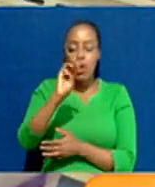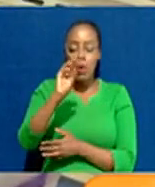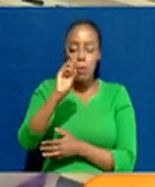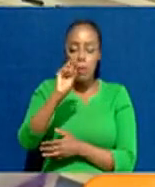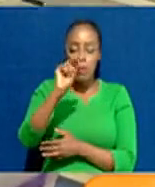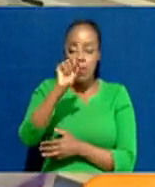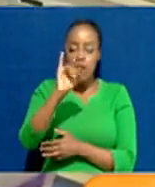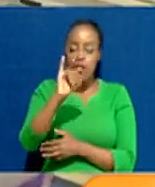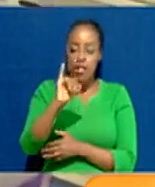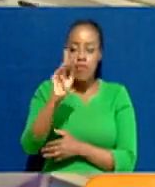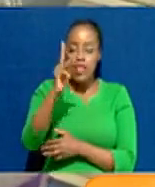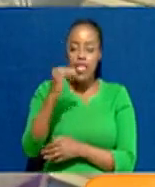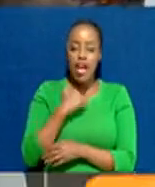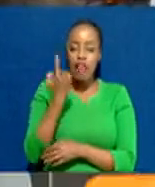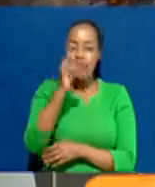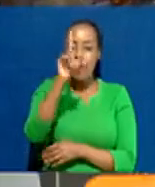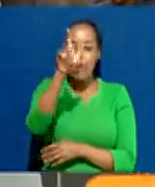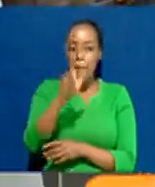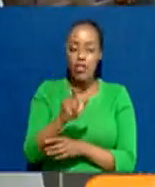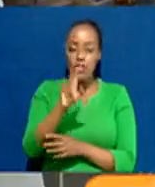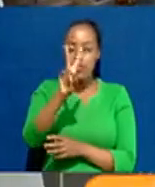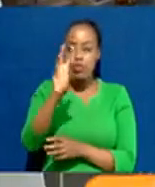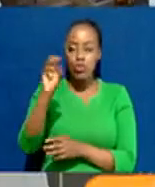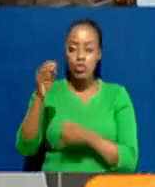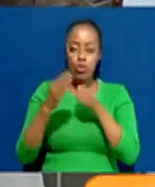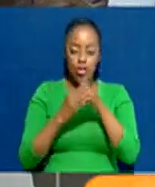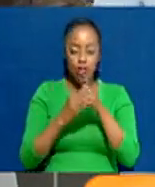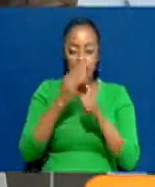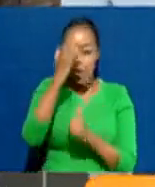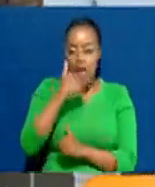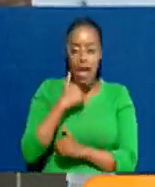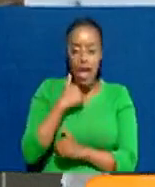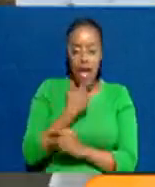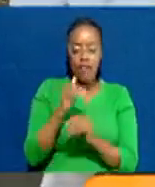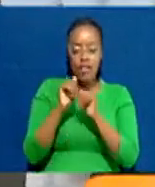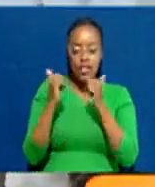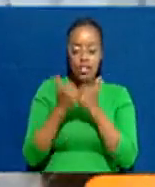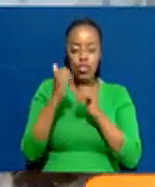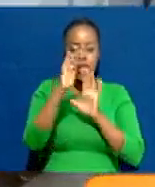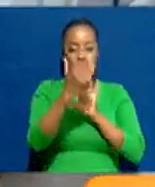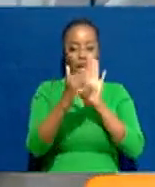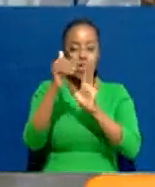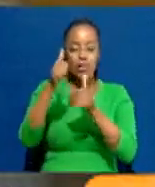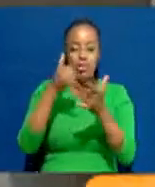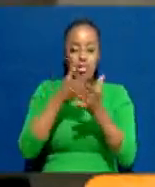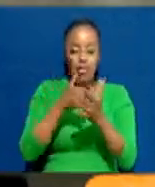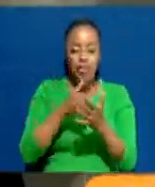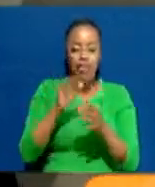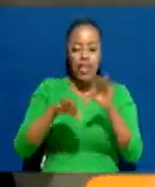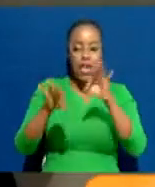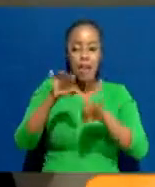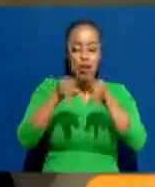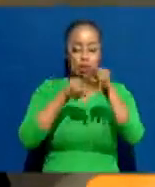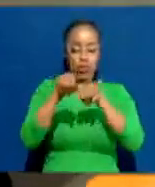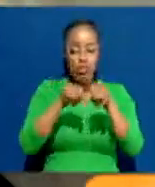Kenya only recorded one case of the disease in 2009 due to a multi-agency approach that included the chemical control